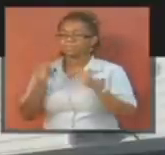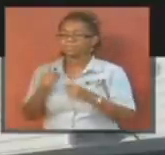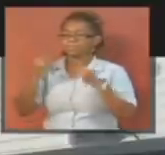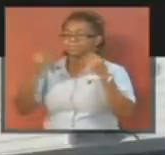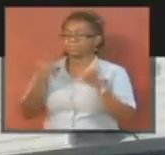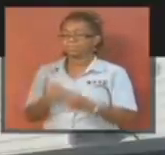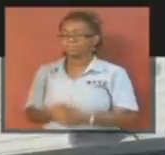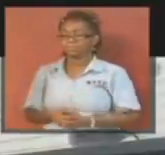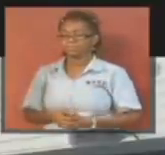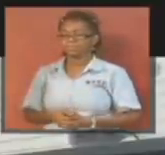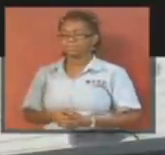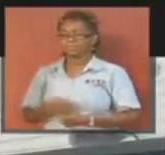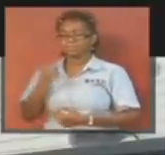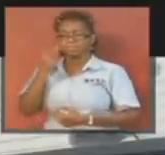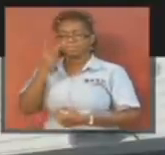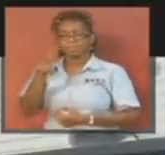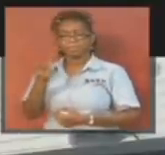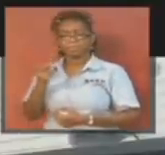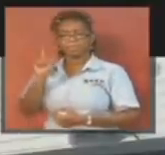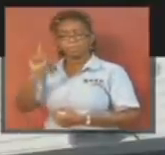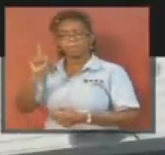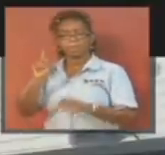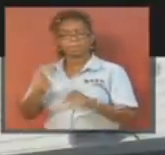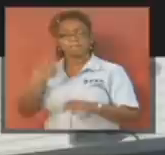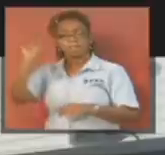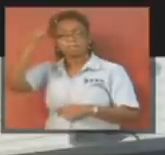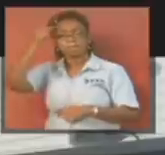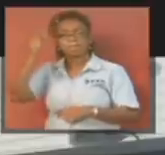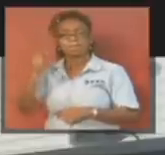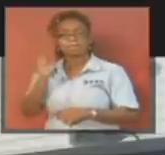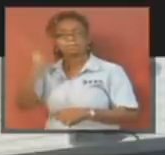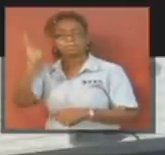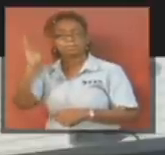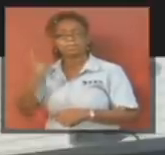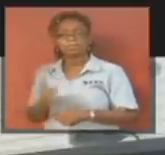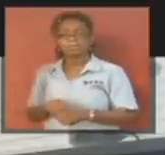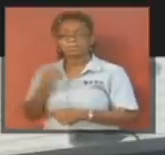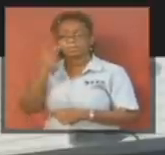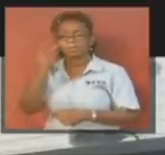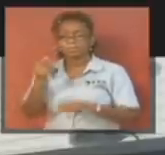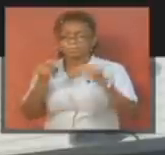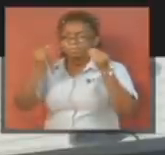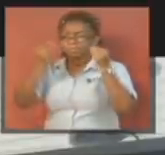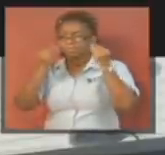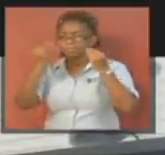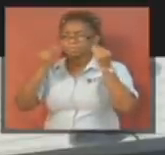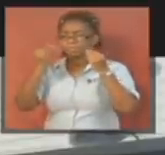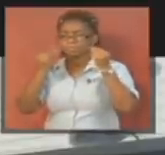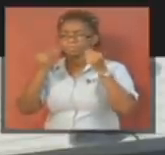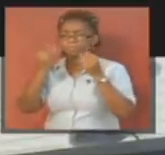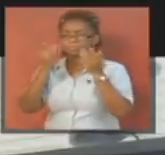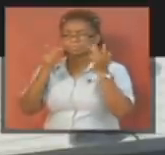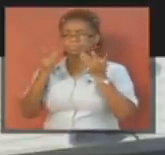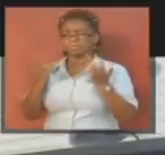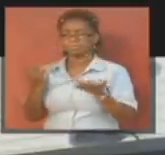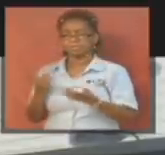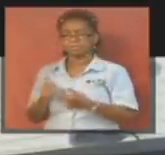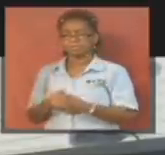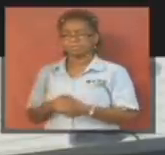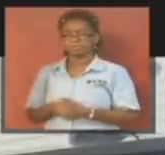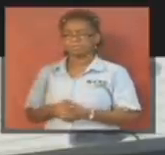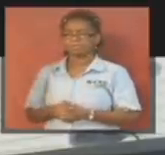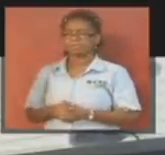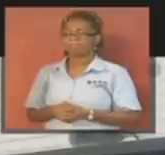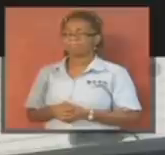adjusting the face mask. This obviously is at some variance to what you have just mentioned in terms of the use of masking.